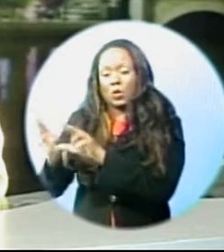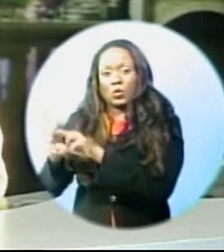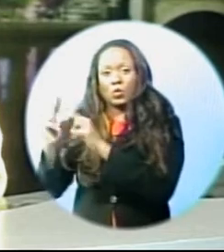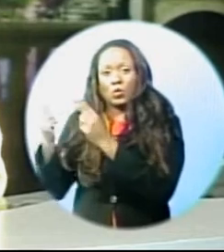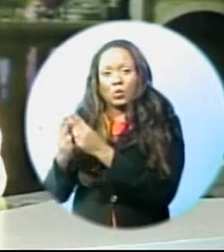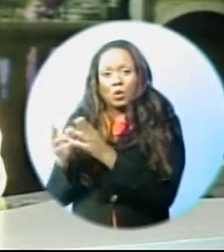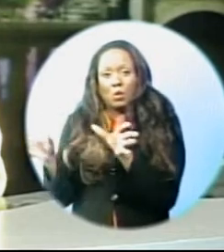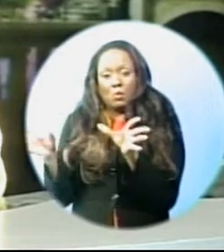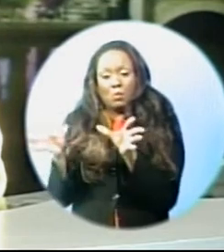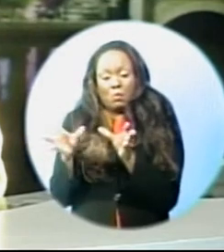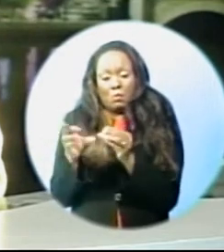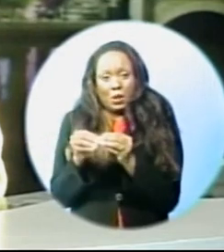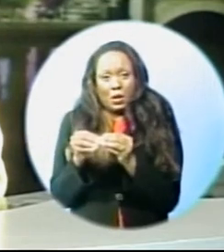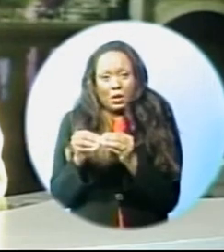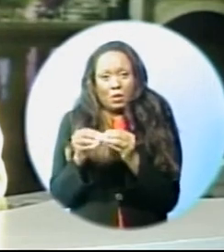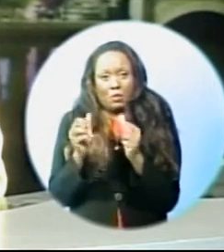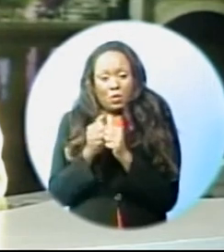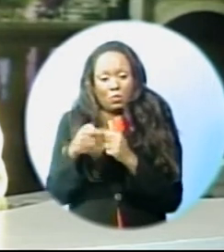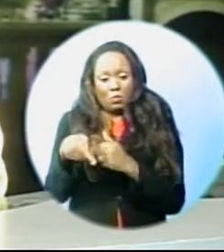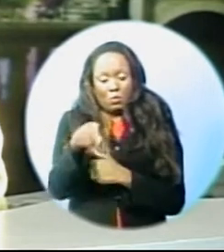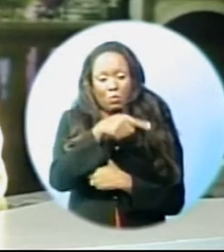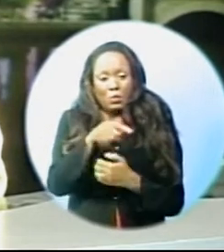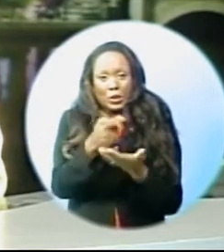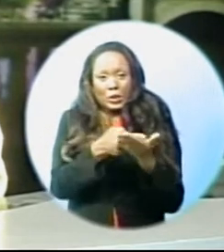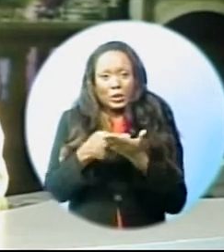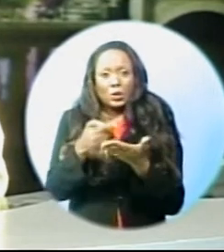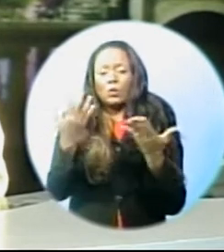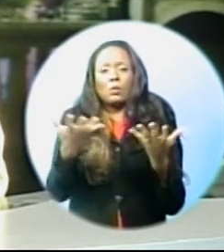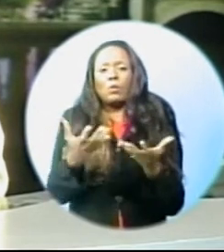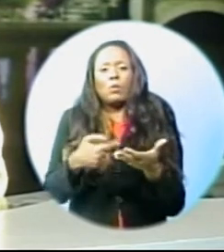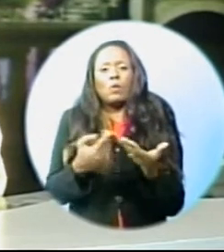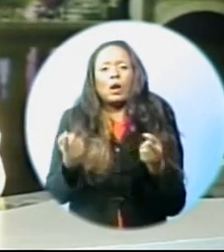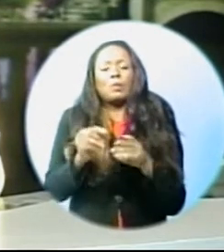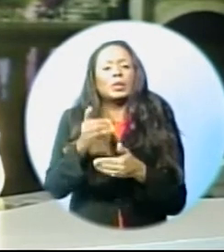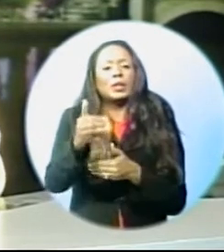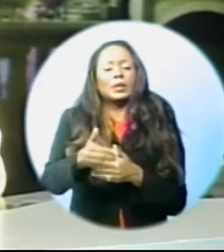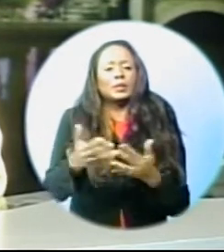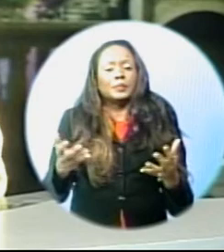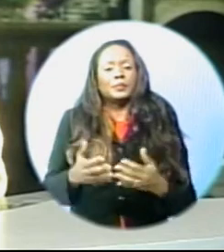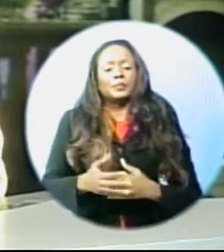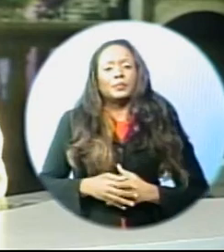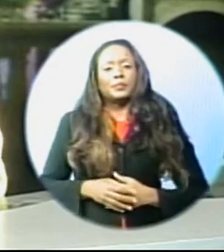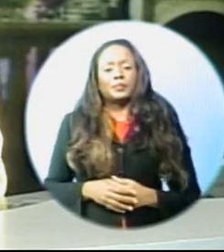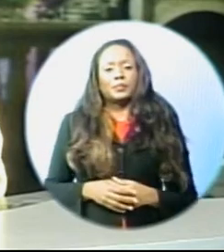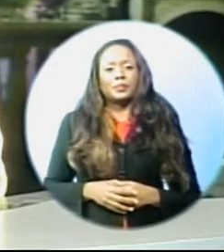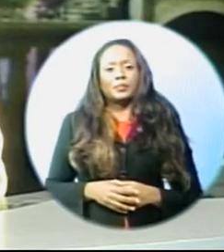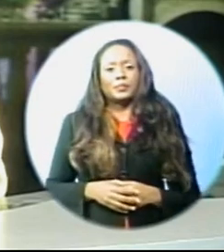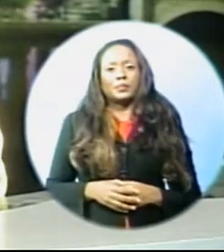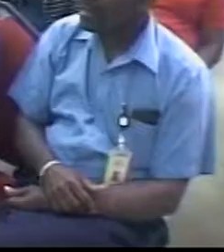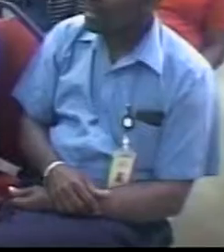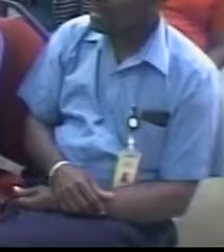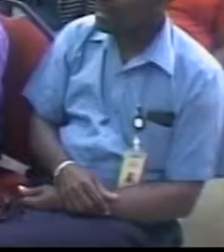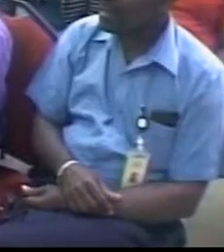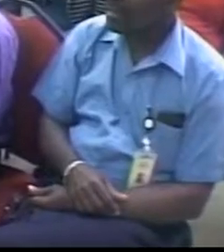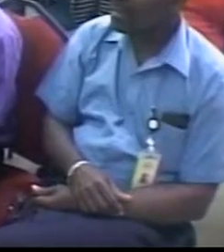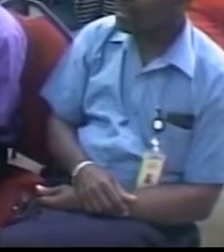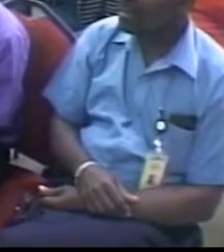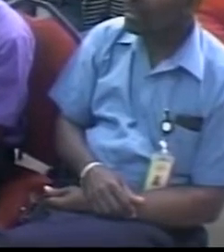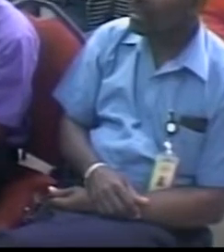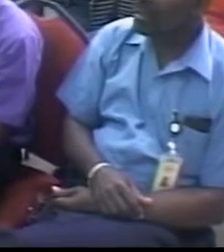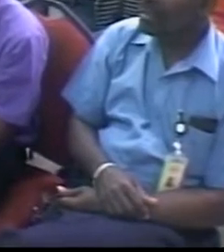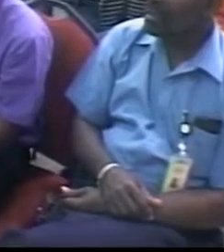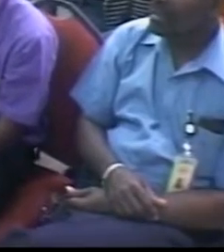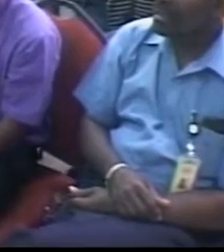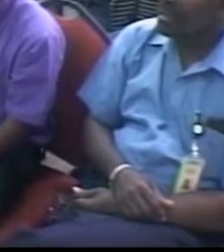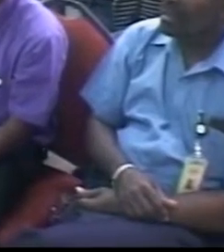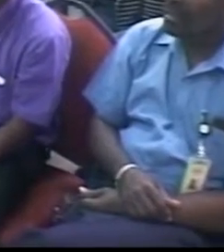unionized members at Solidarity House to discuss their next step. Denise Blackman was there. A full house at the Barbados